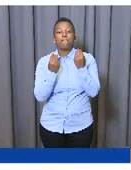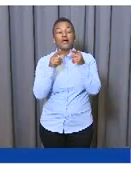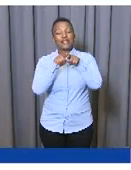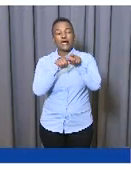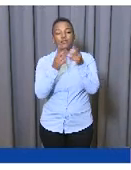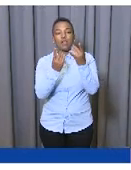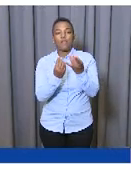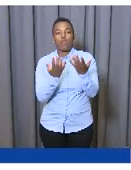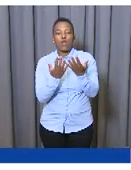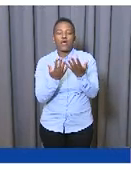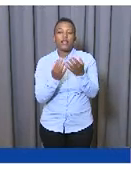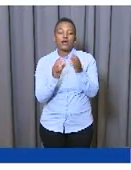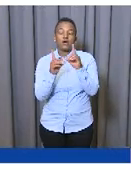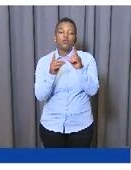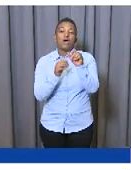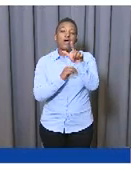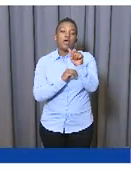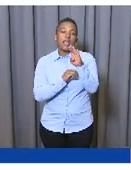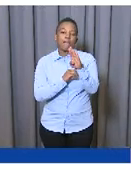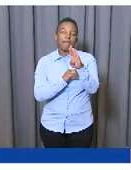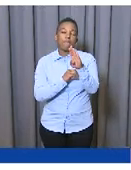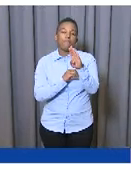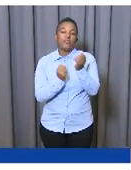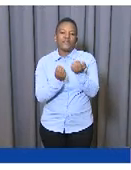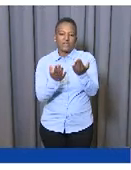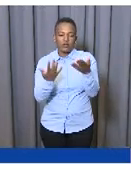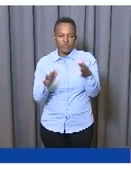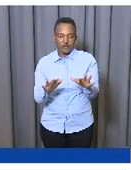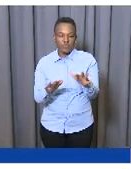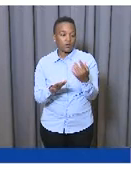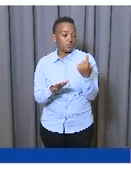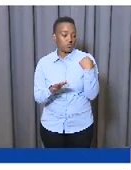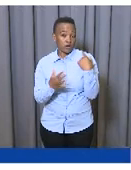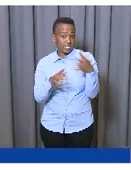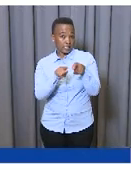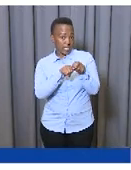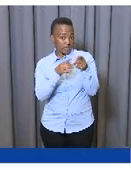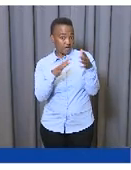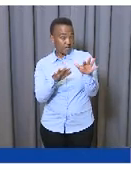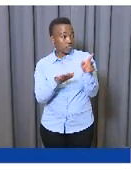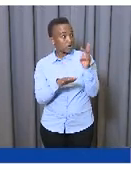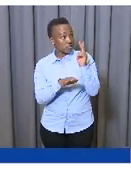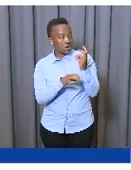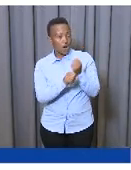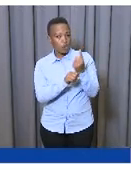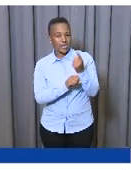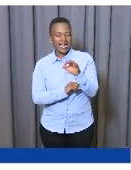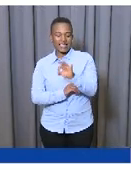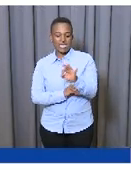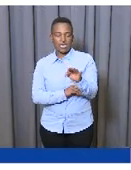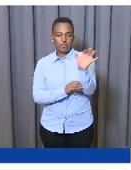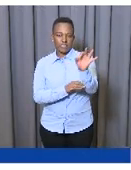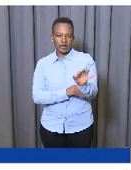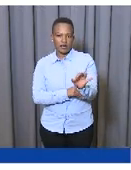Services. Last week, we shared with you the breakdown of tests conducted so far. You can see Gauteng still contributes